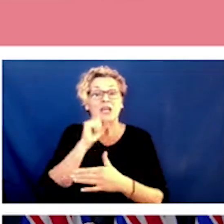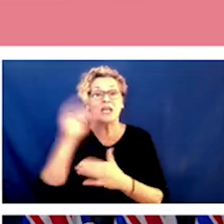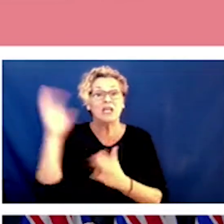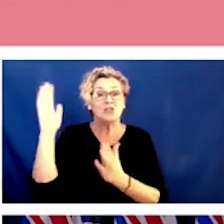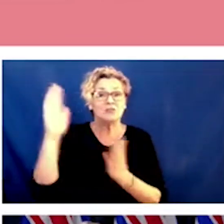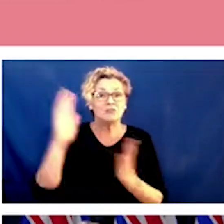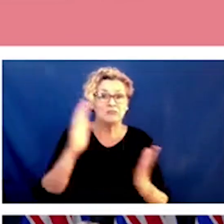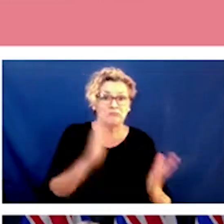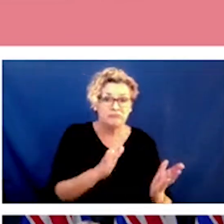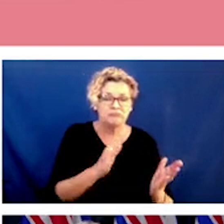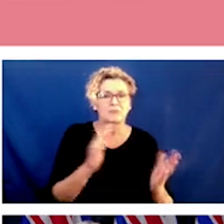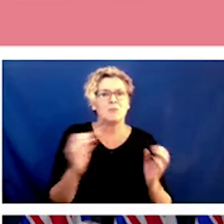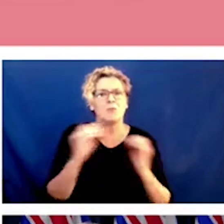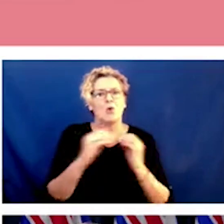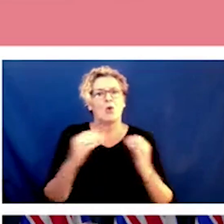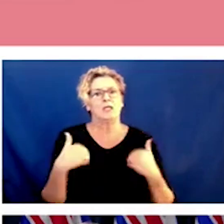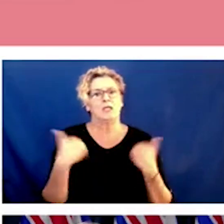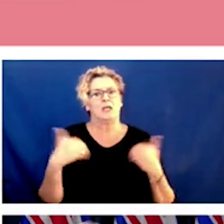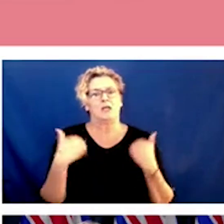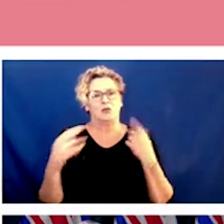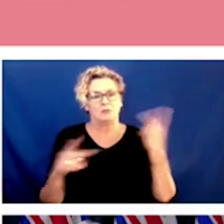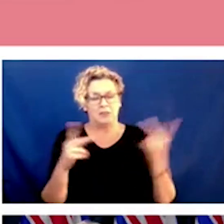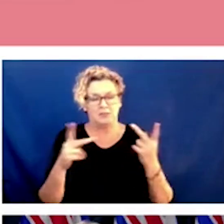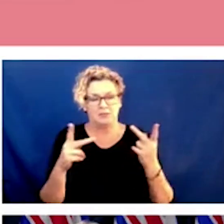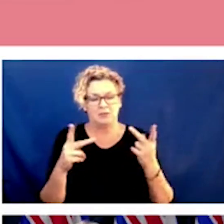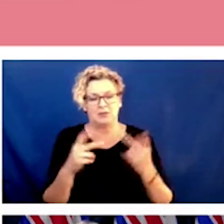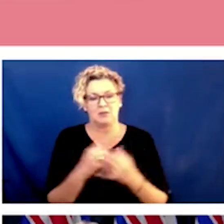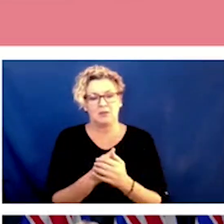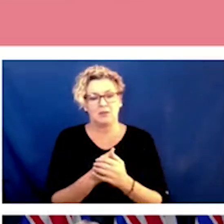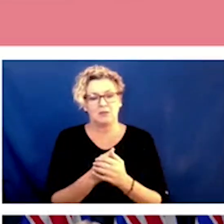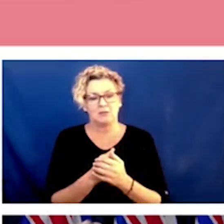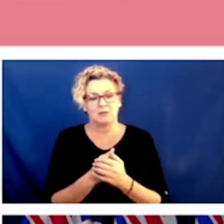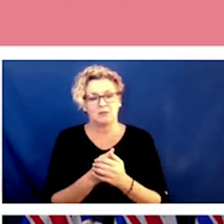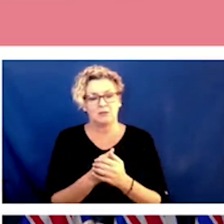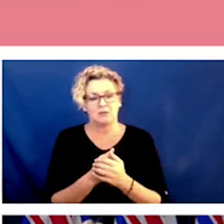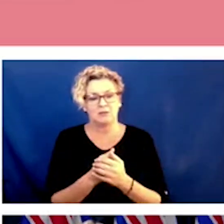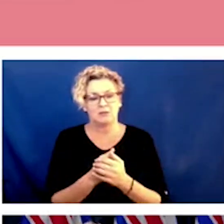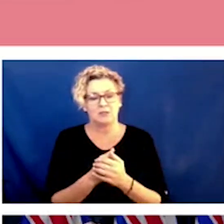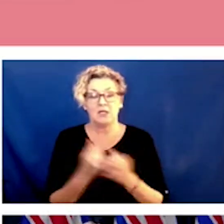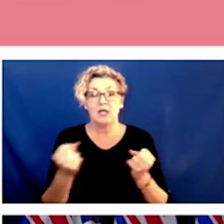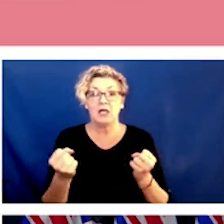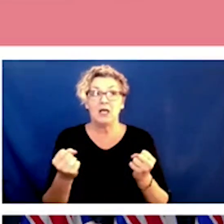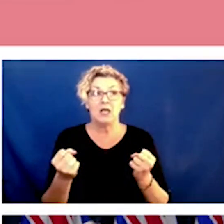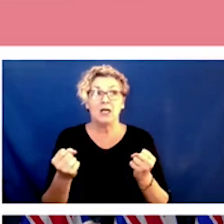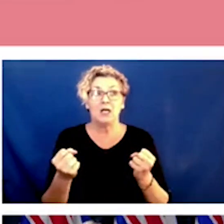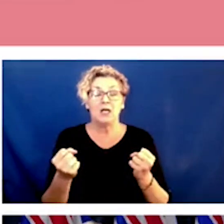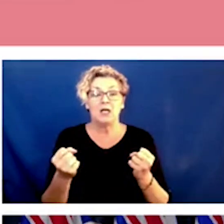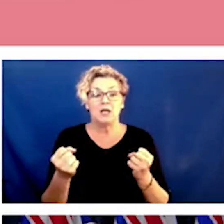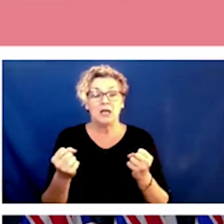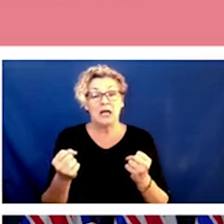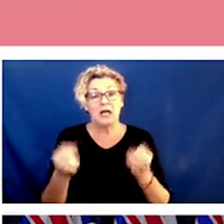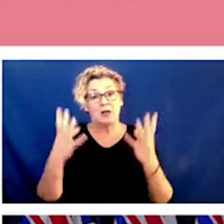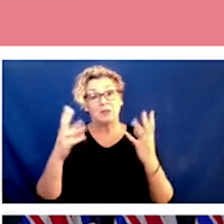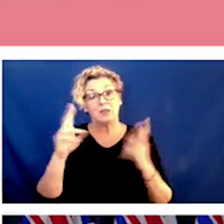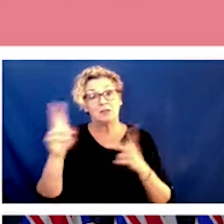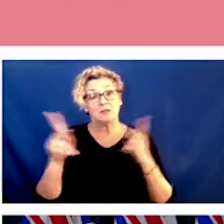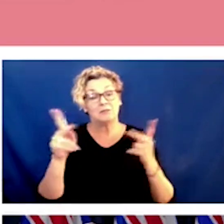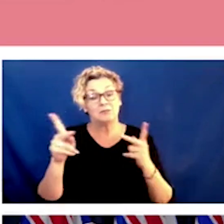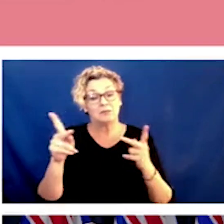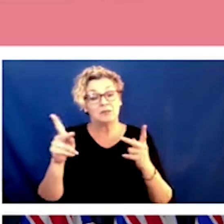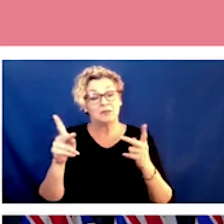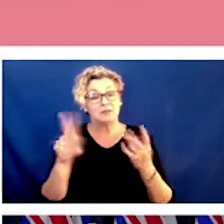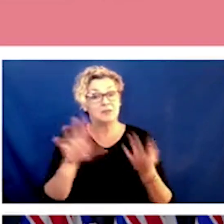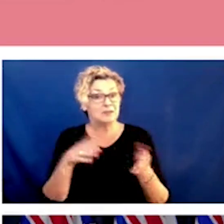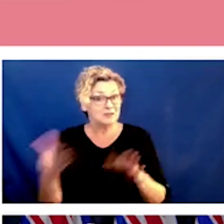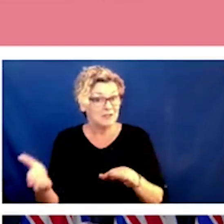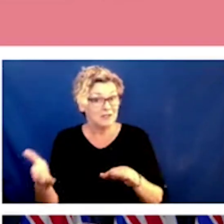in the pandemic, when as many as 20% of cases were hospitalized, and again reflects the fact that we're doing much broader testing in our community